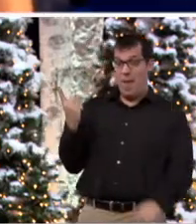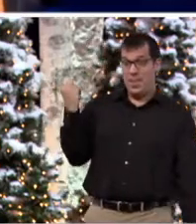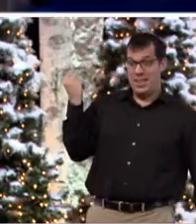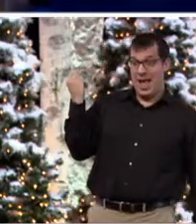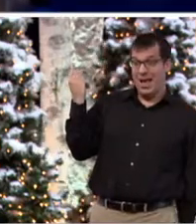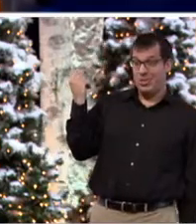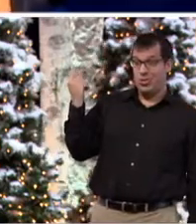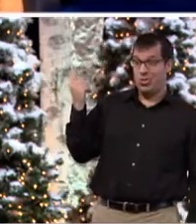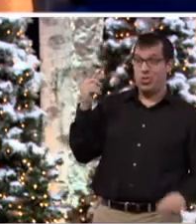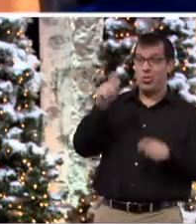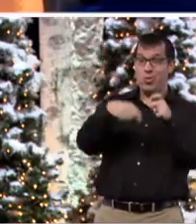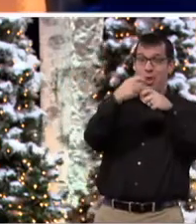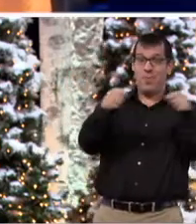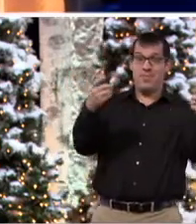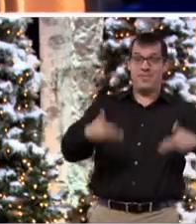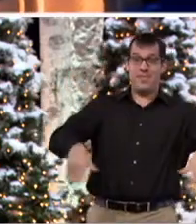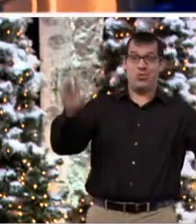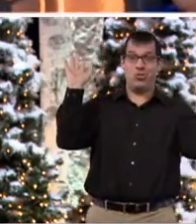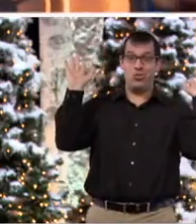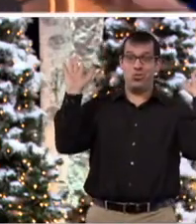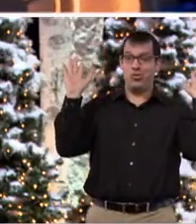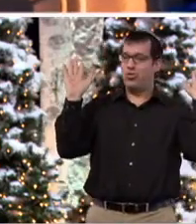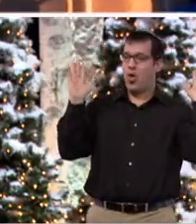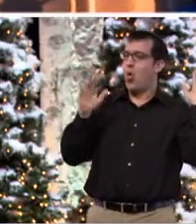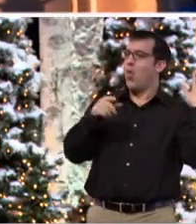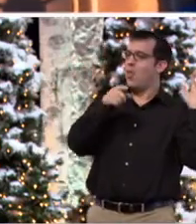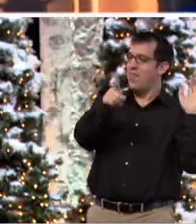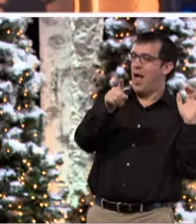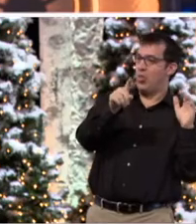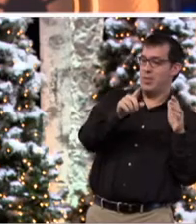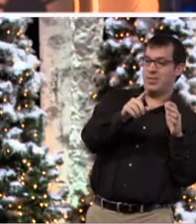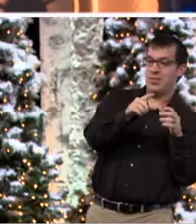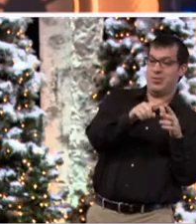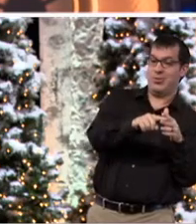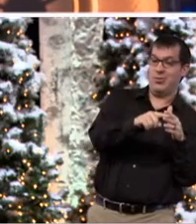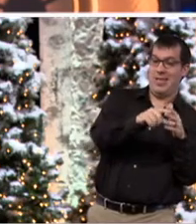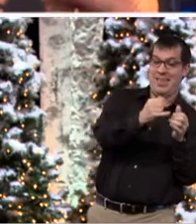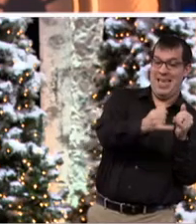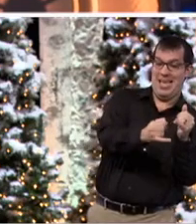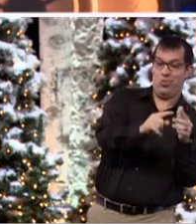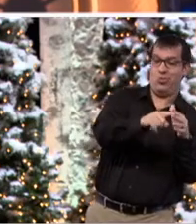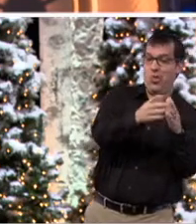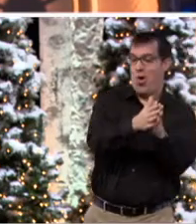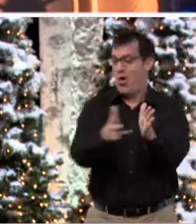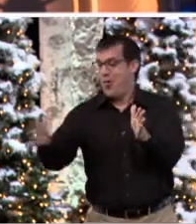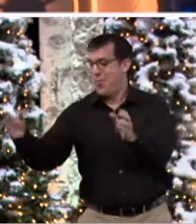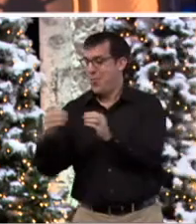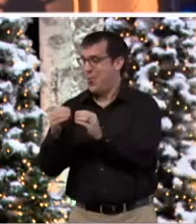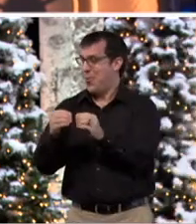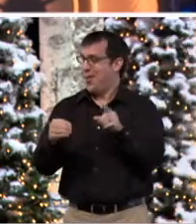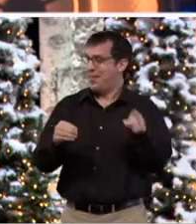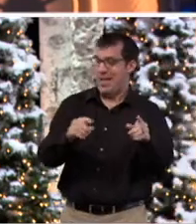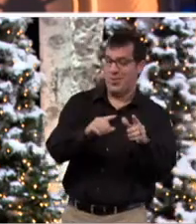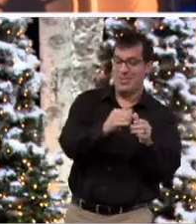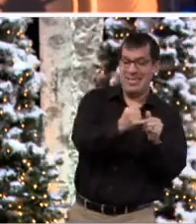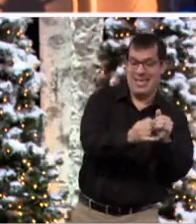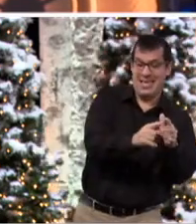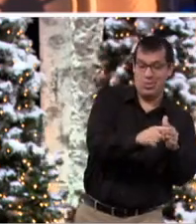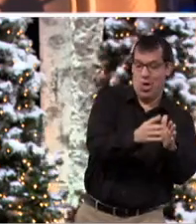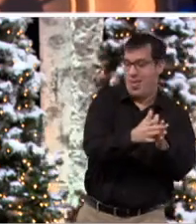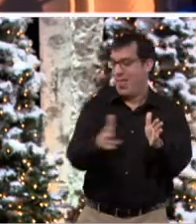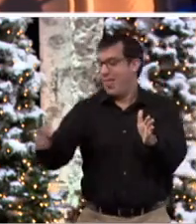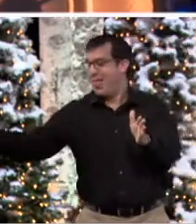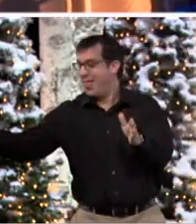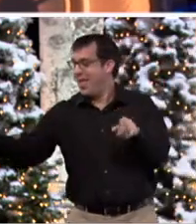end. What happened last year was the end of the beginning. It was the end of the beginning.